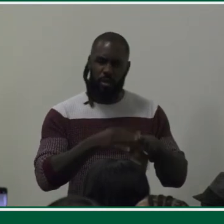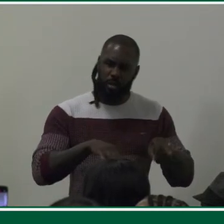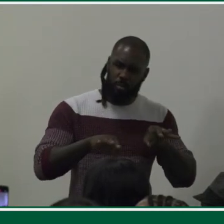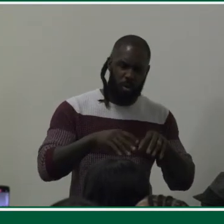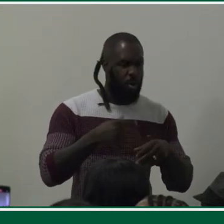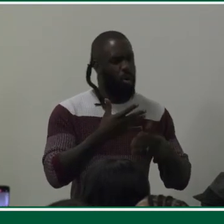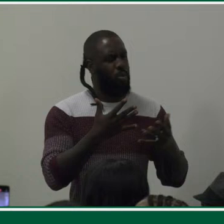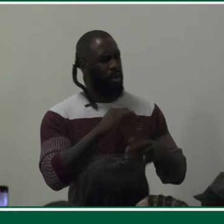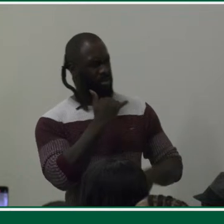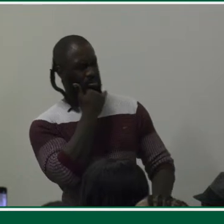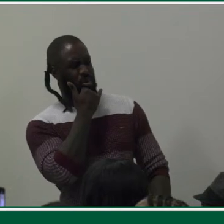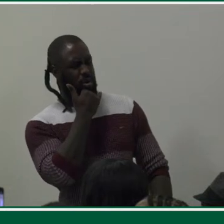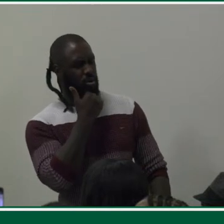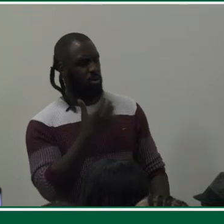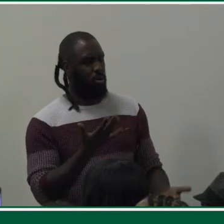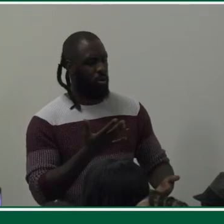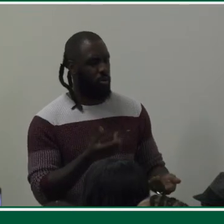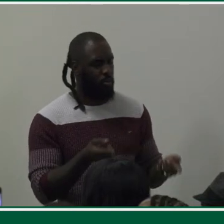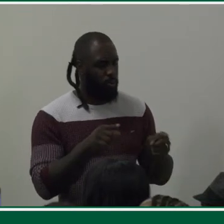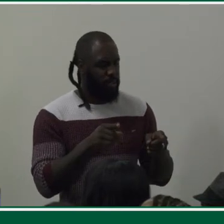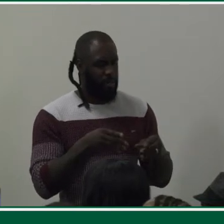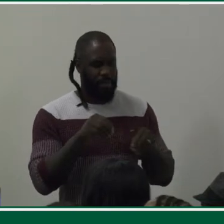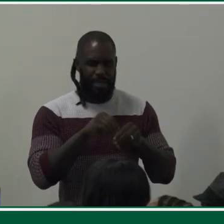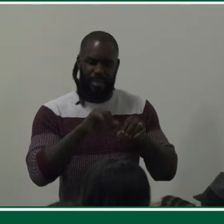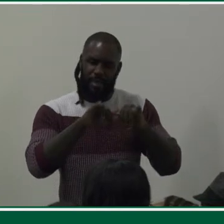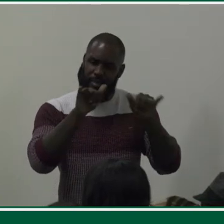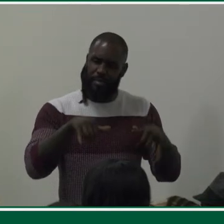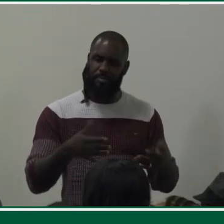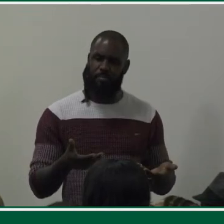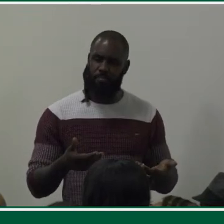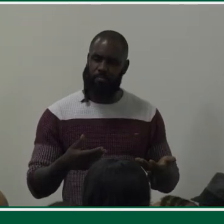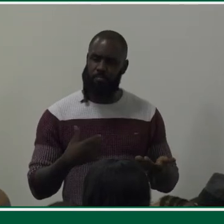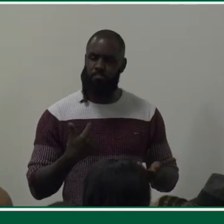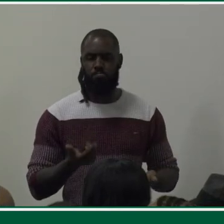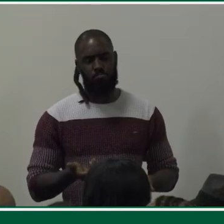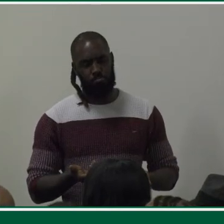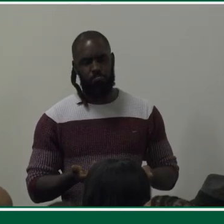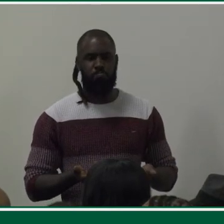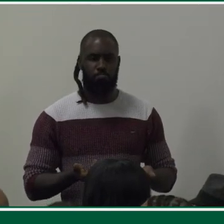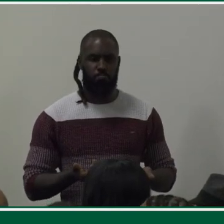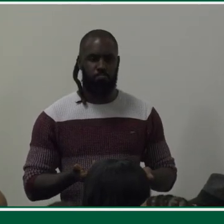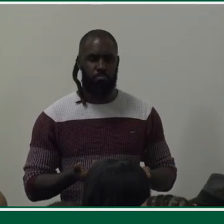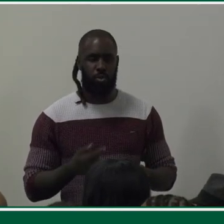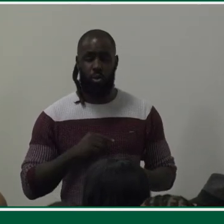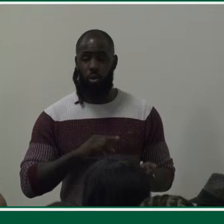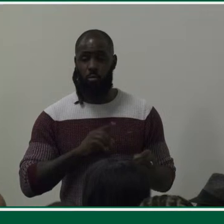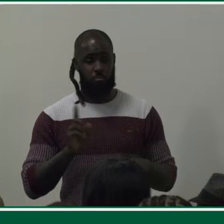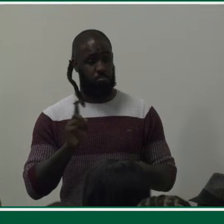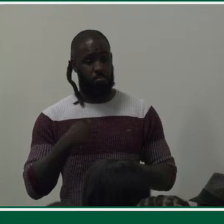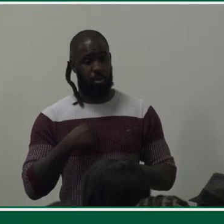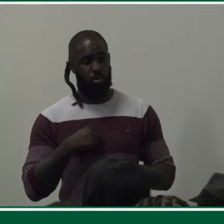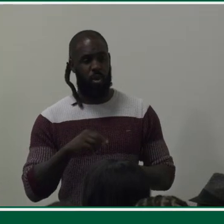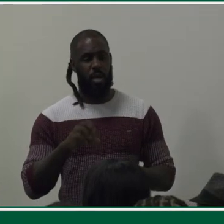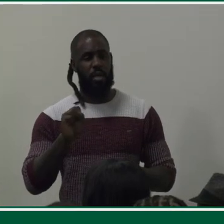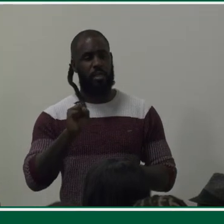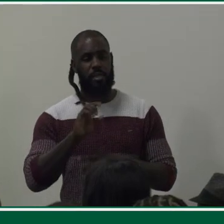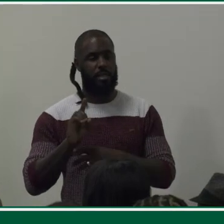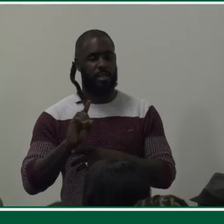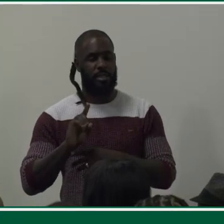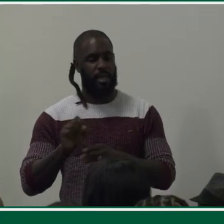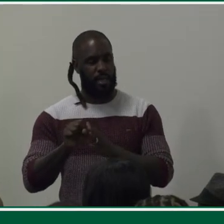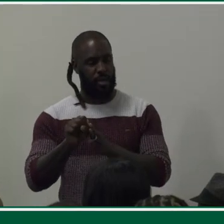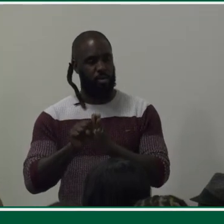what is going wrong that's taking place in our system. And so I was fortunate that I was at San Diego State at the time, and so